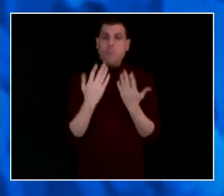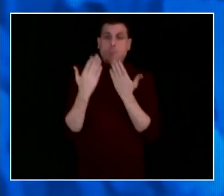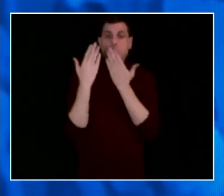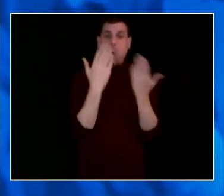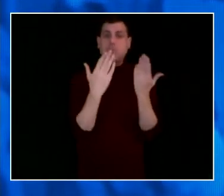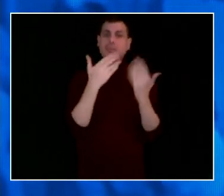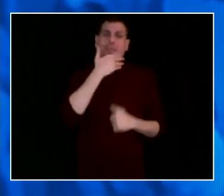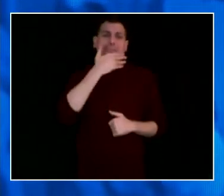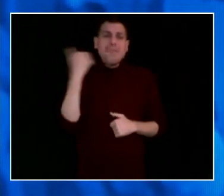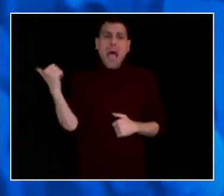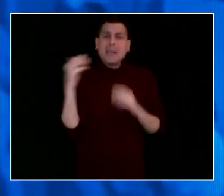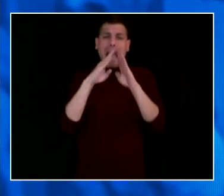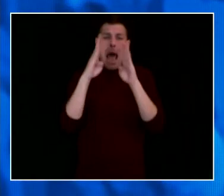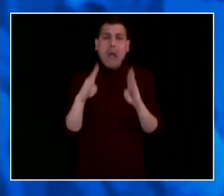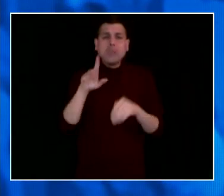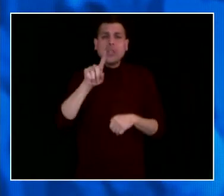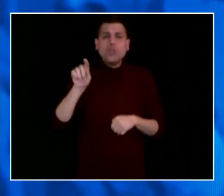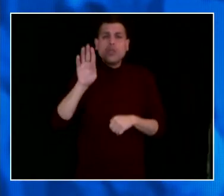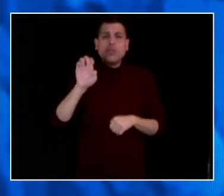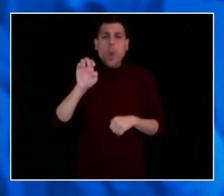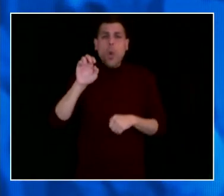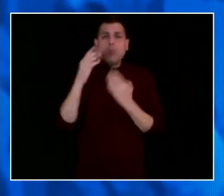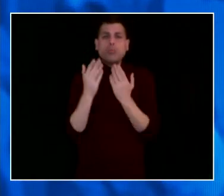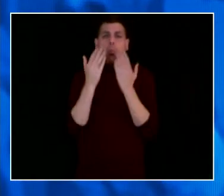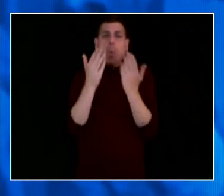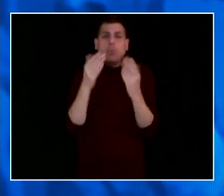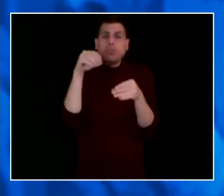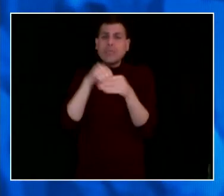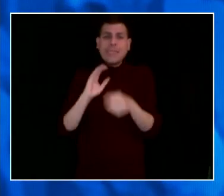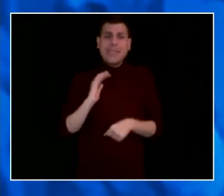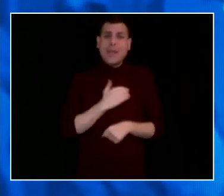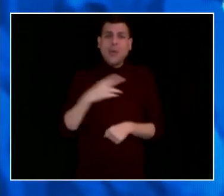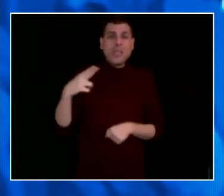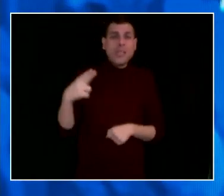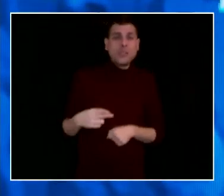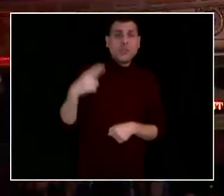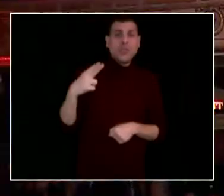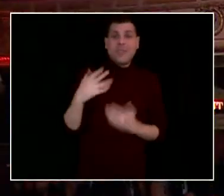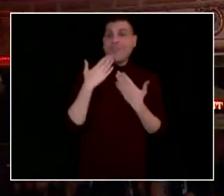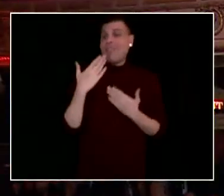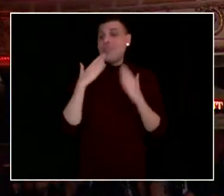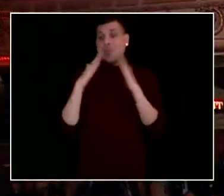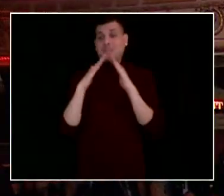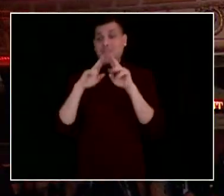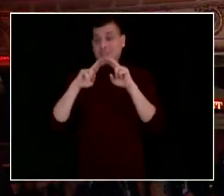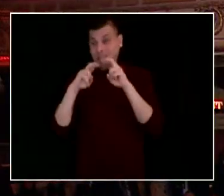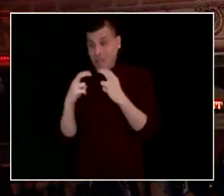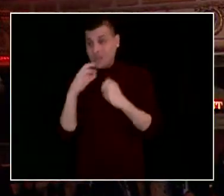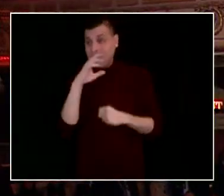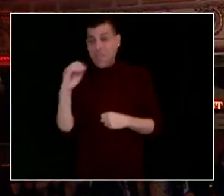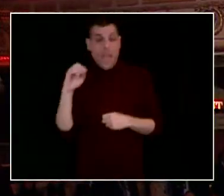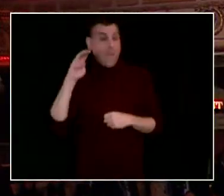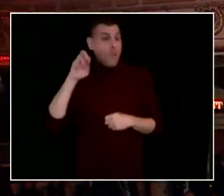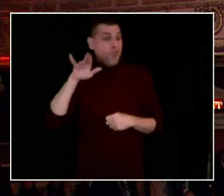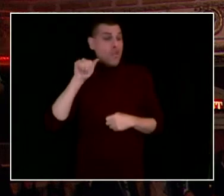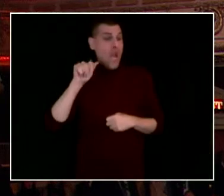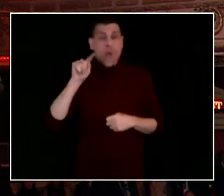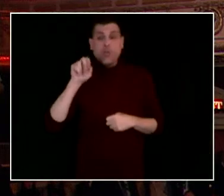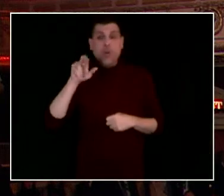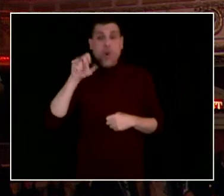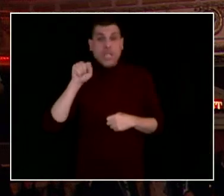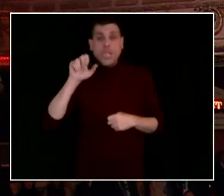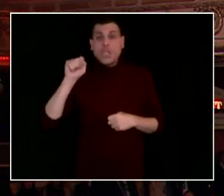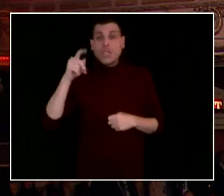history. Thanks to our administration and our partners in the City Council, Deputy Mayor Maria Torres Springer,